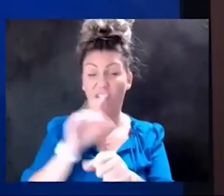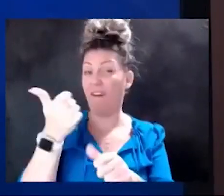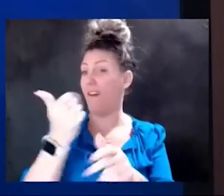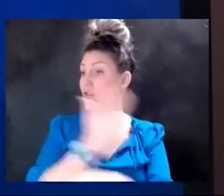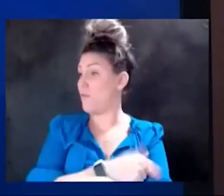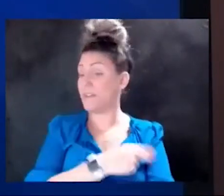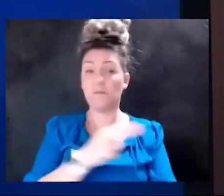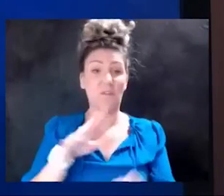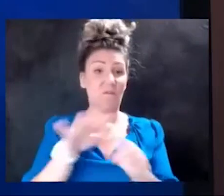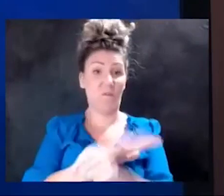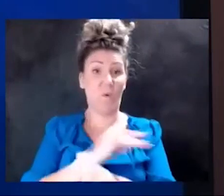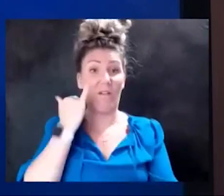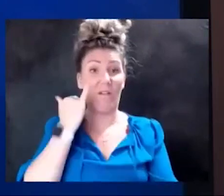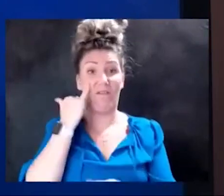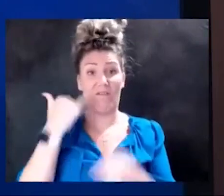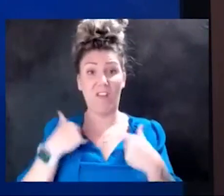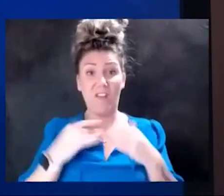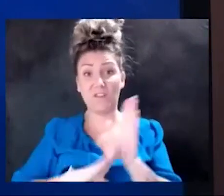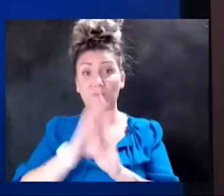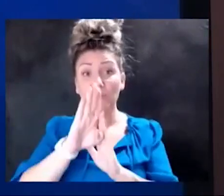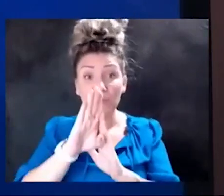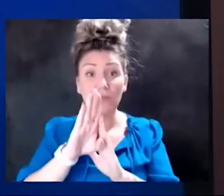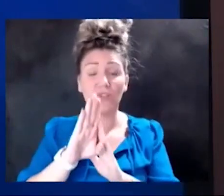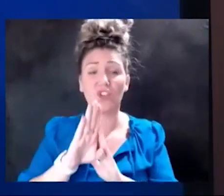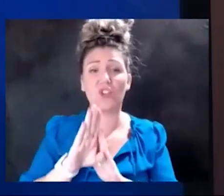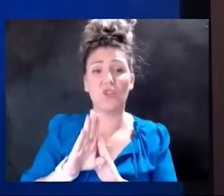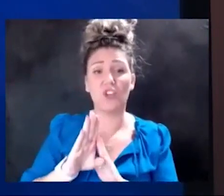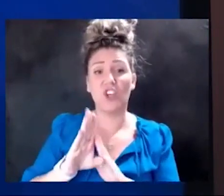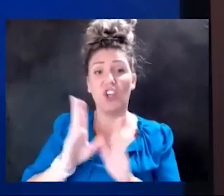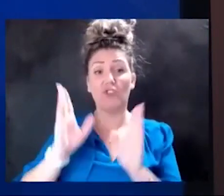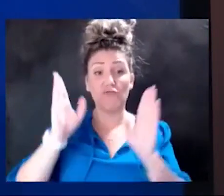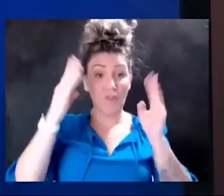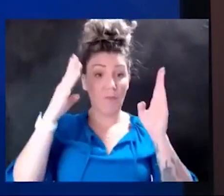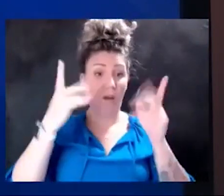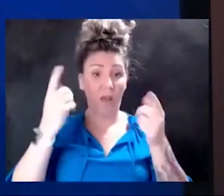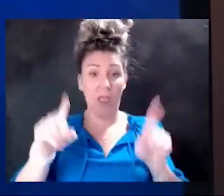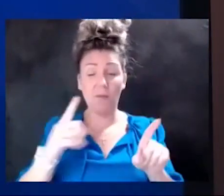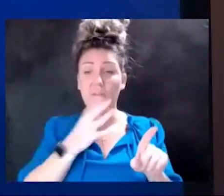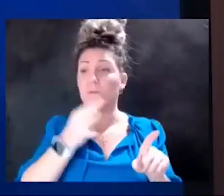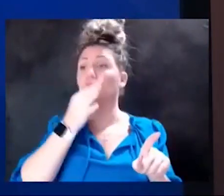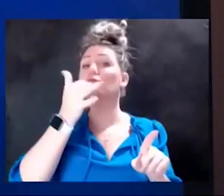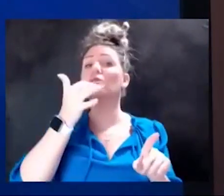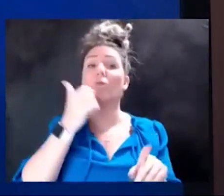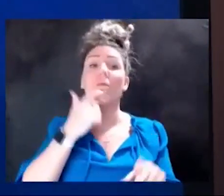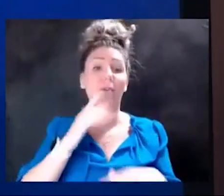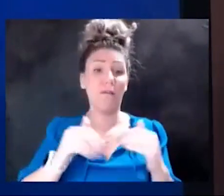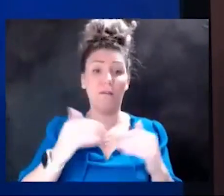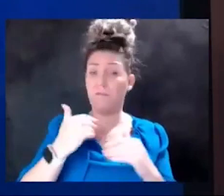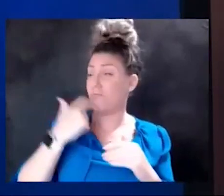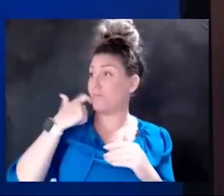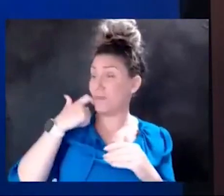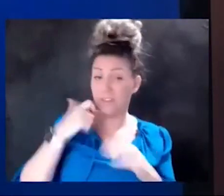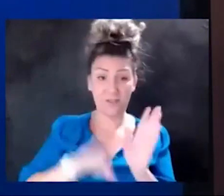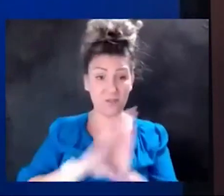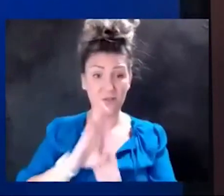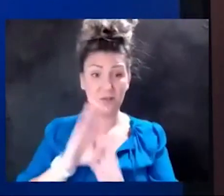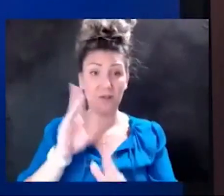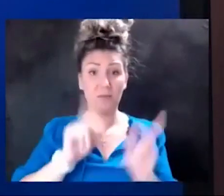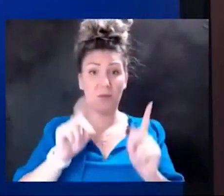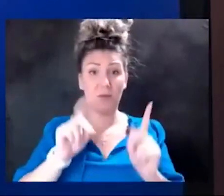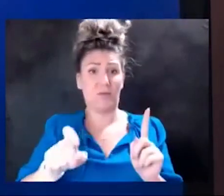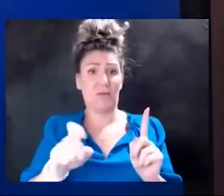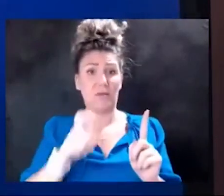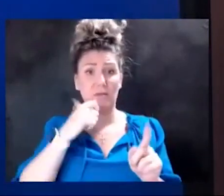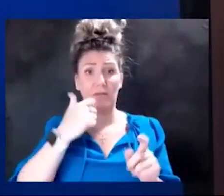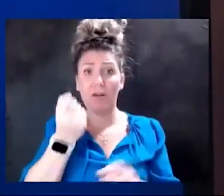surge, trouble will come a lot sooner this time than it did the last time. So we just got to make sure folks understand that. And that's one of the problems,